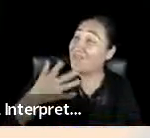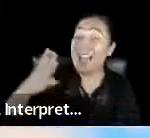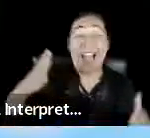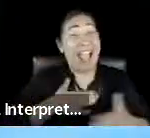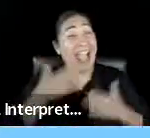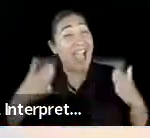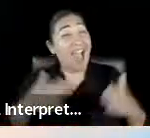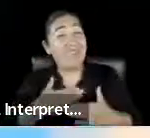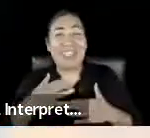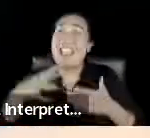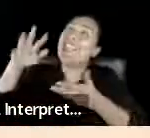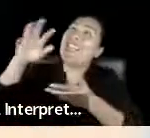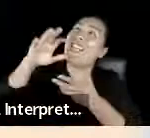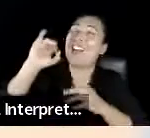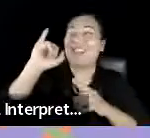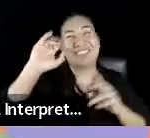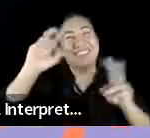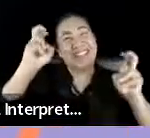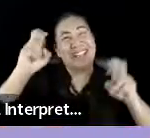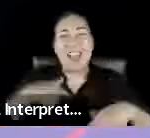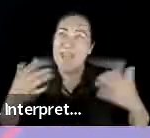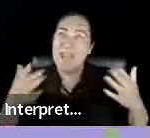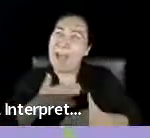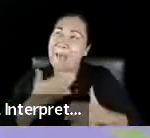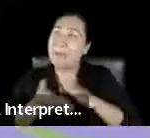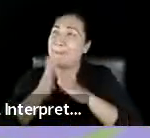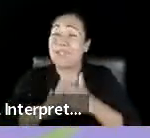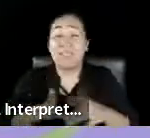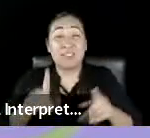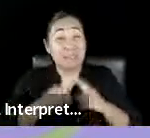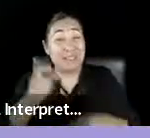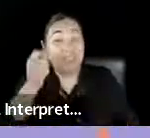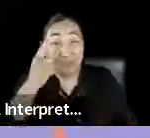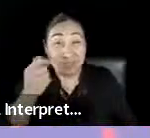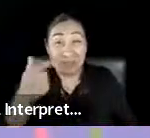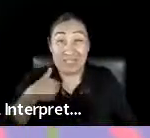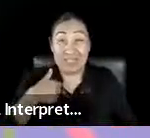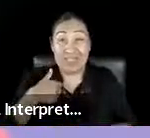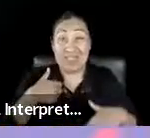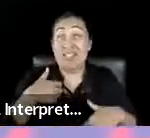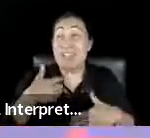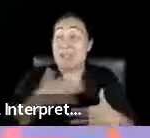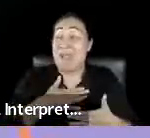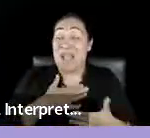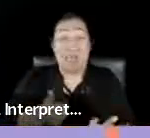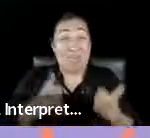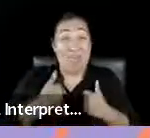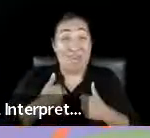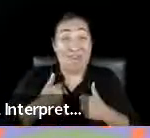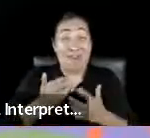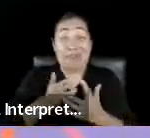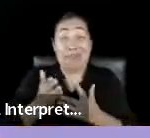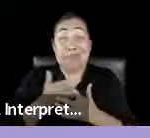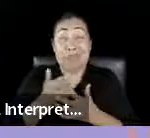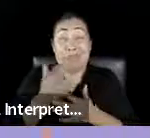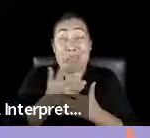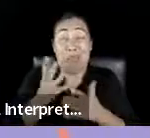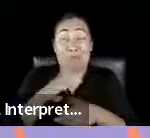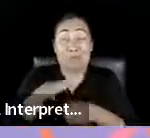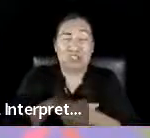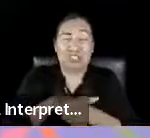at peace, but more often than not, walking in my shoes has a lot of stress. I have to deal with everything that's going on at